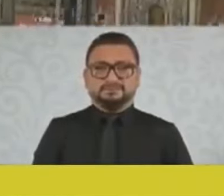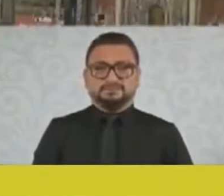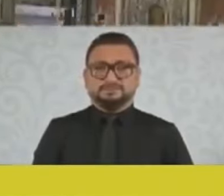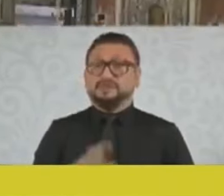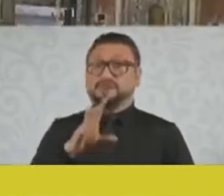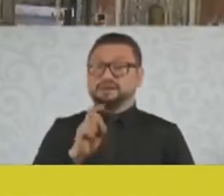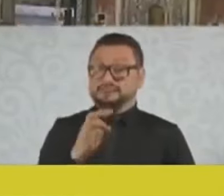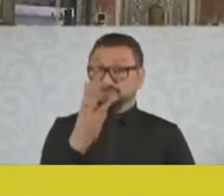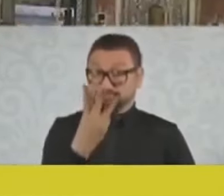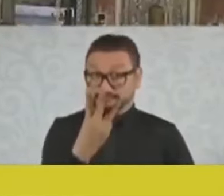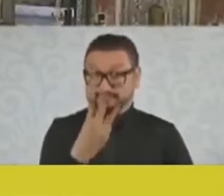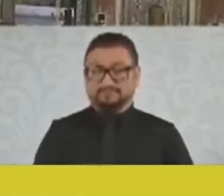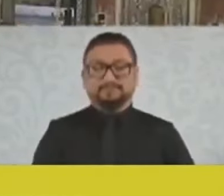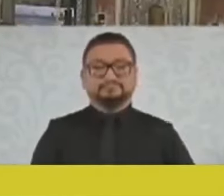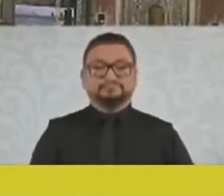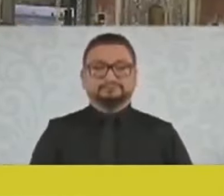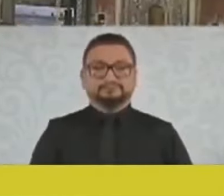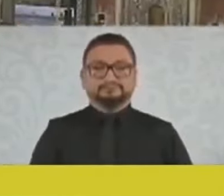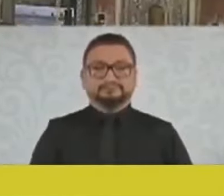home.